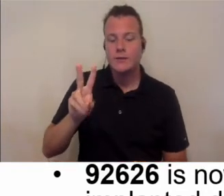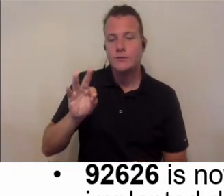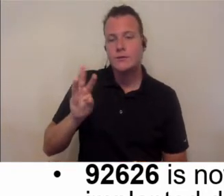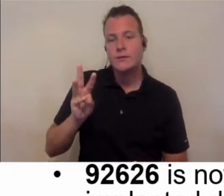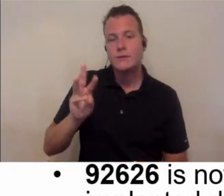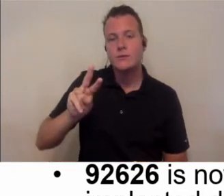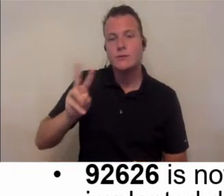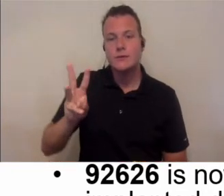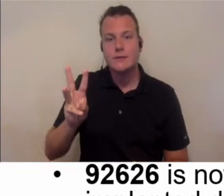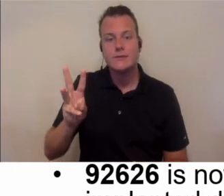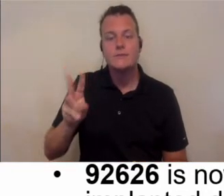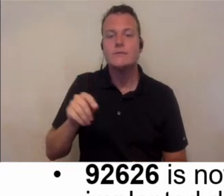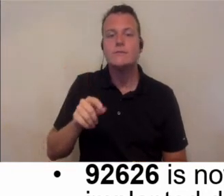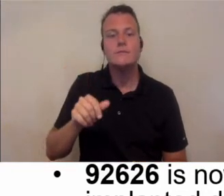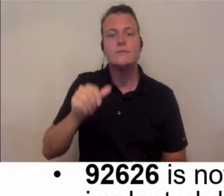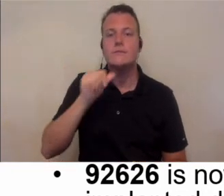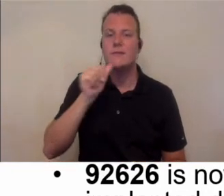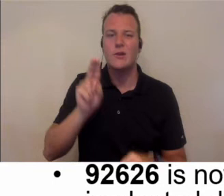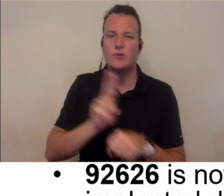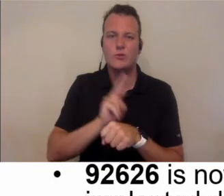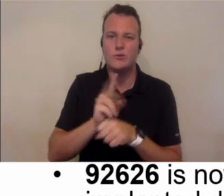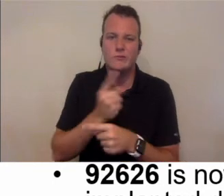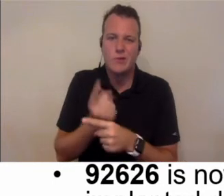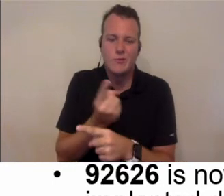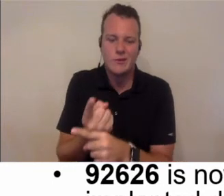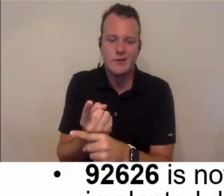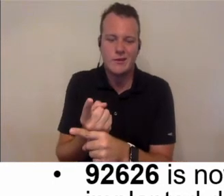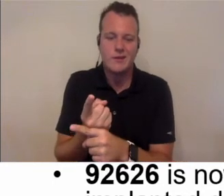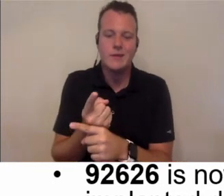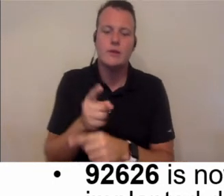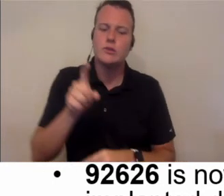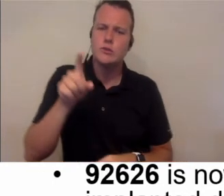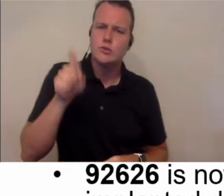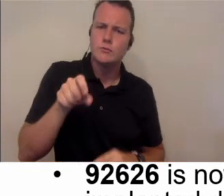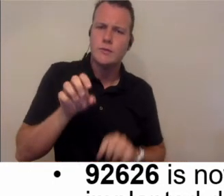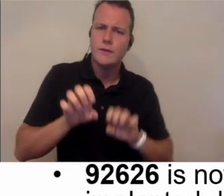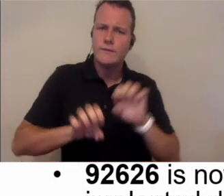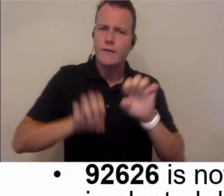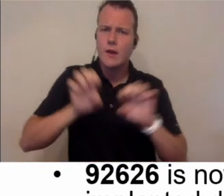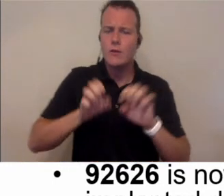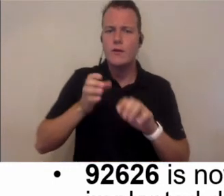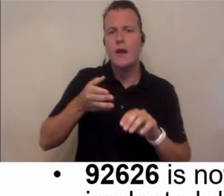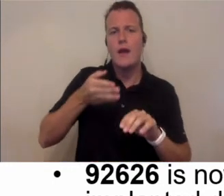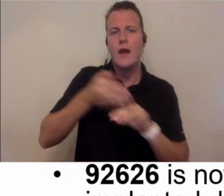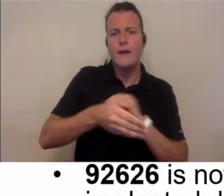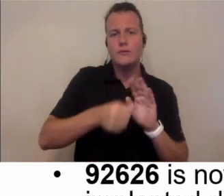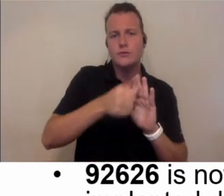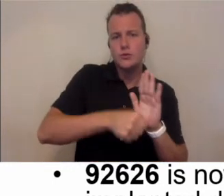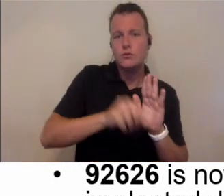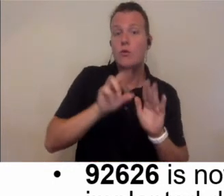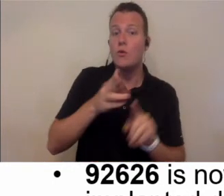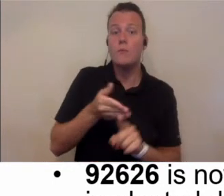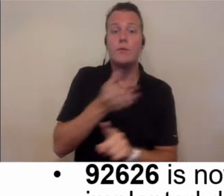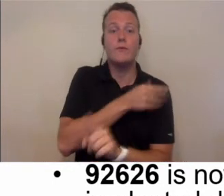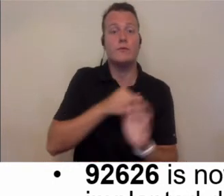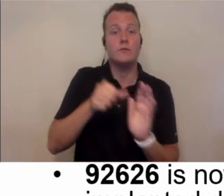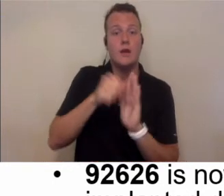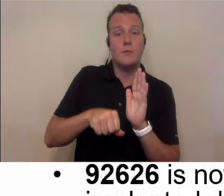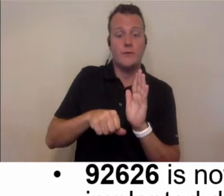92626 was not really used properly. It is to evaluate post-operatively or pre-operatively